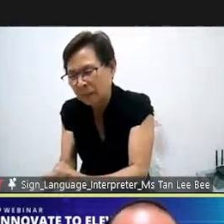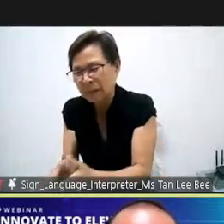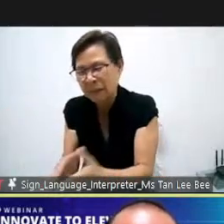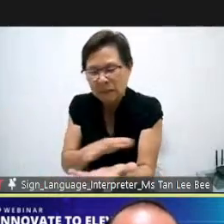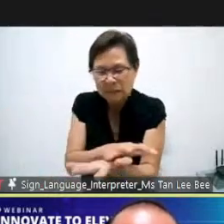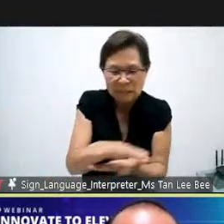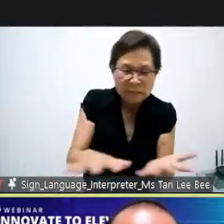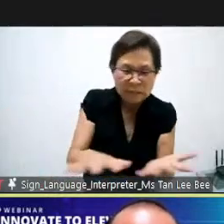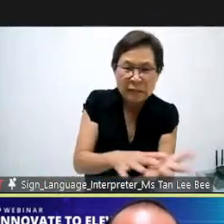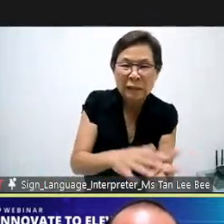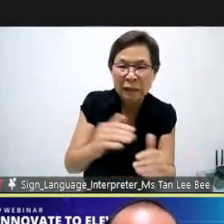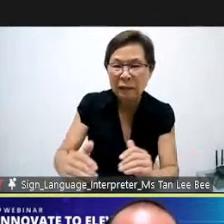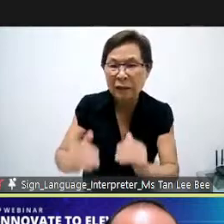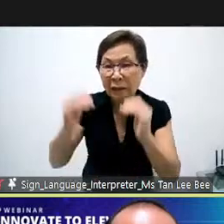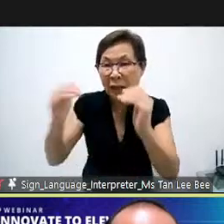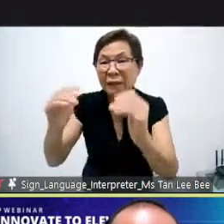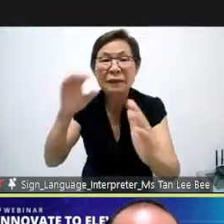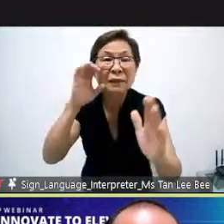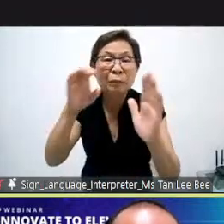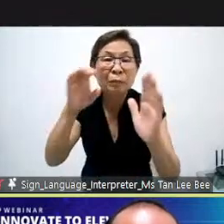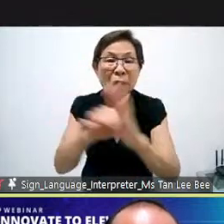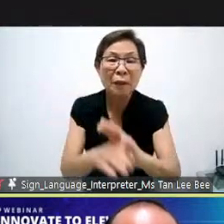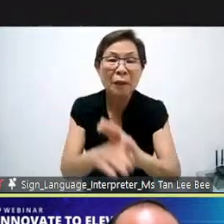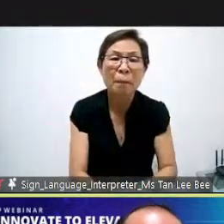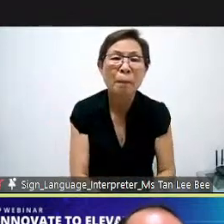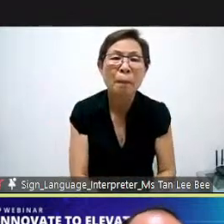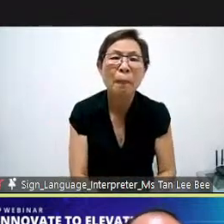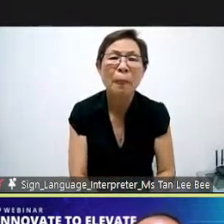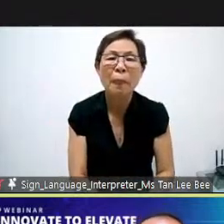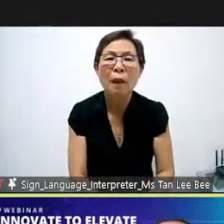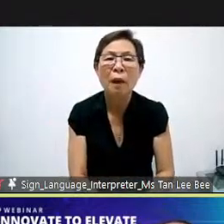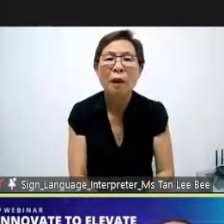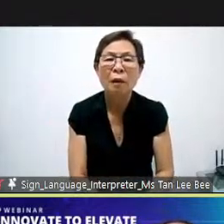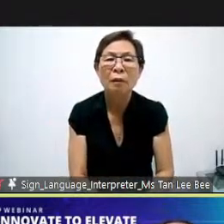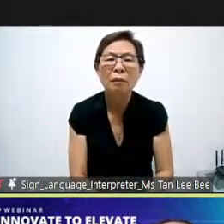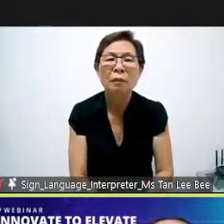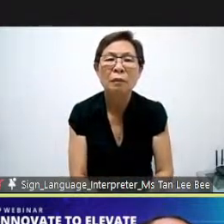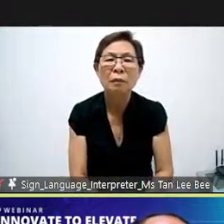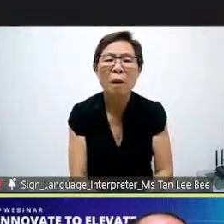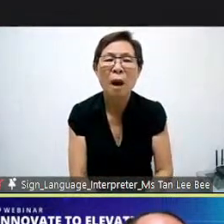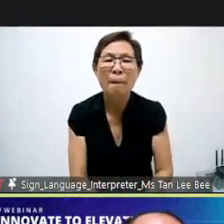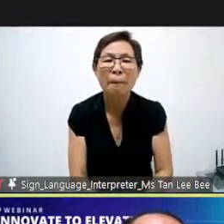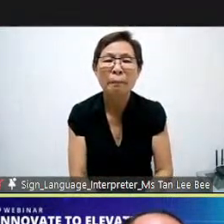So next slide, please. Okay. So the